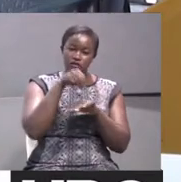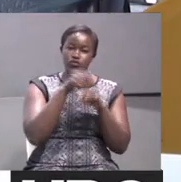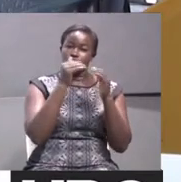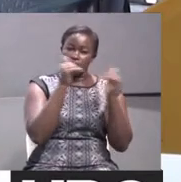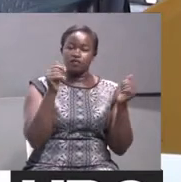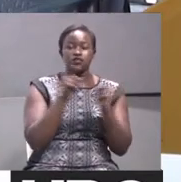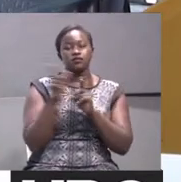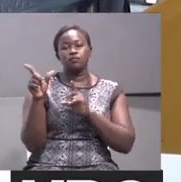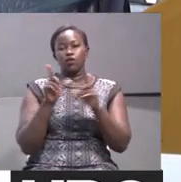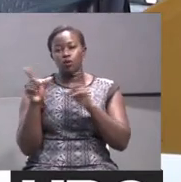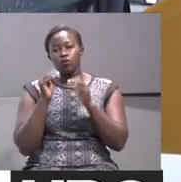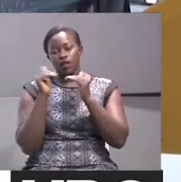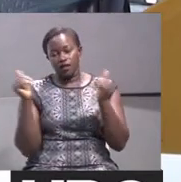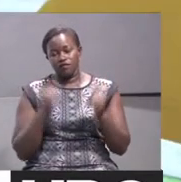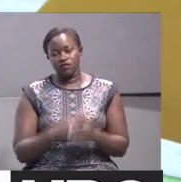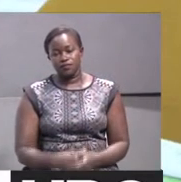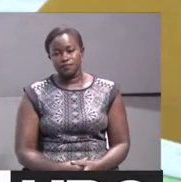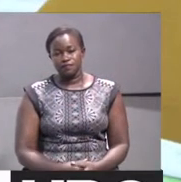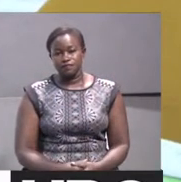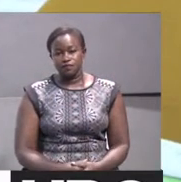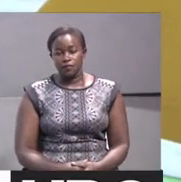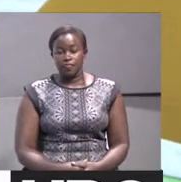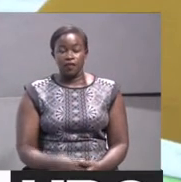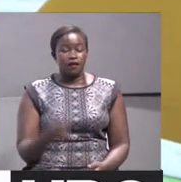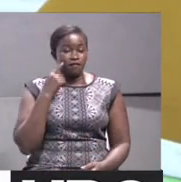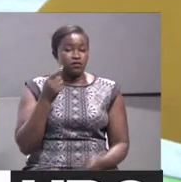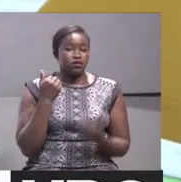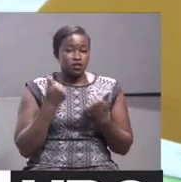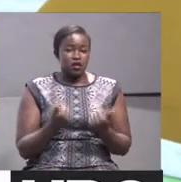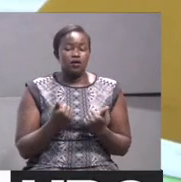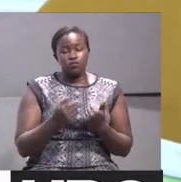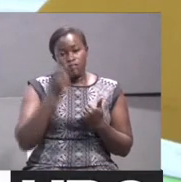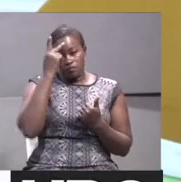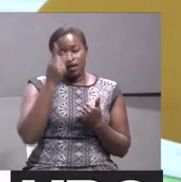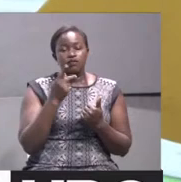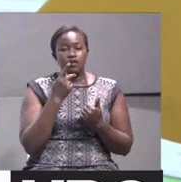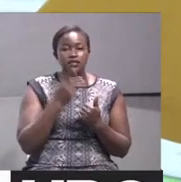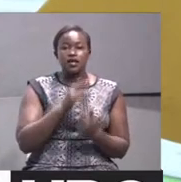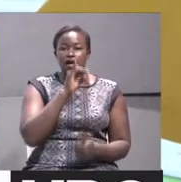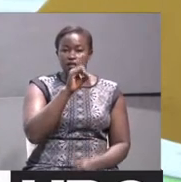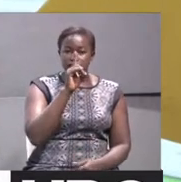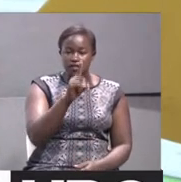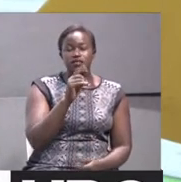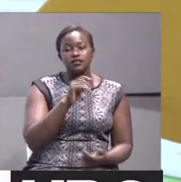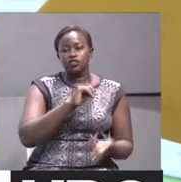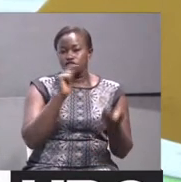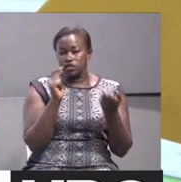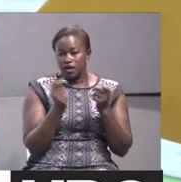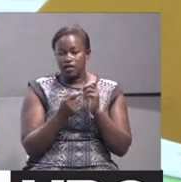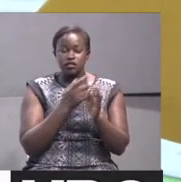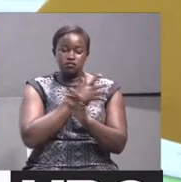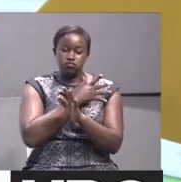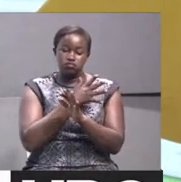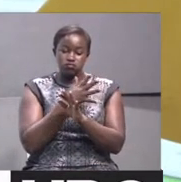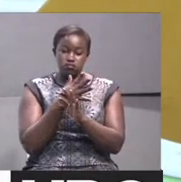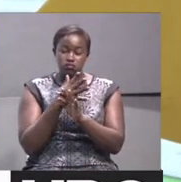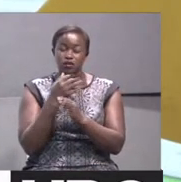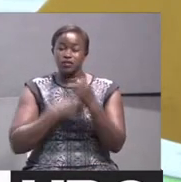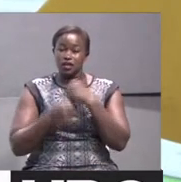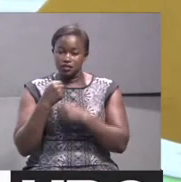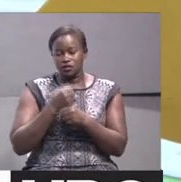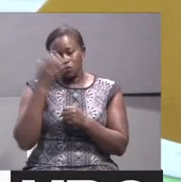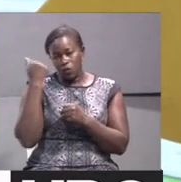and local levels. So far, the parenting identities have changed over the years due to a